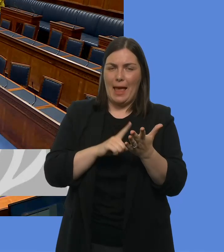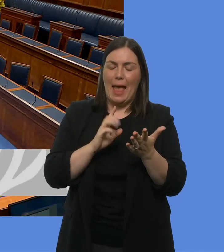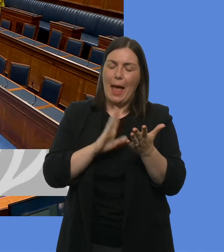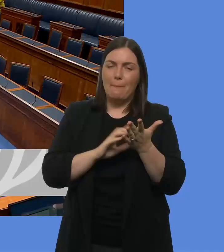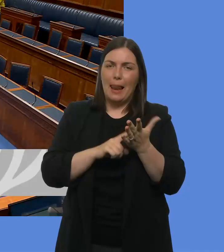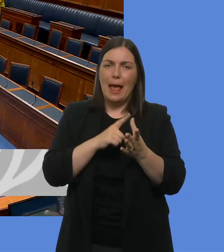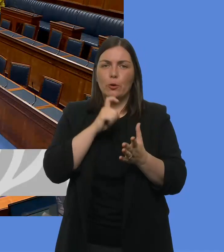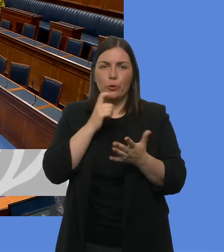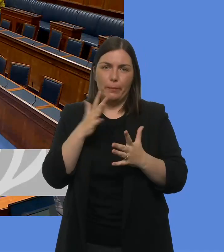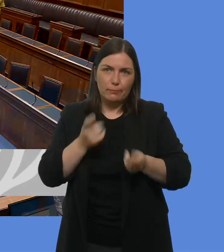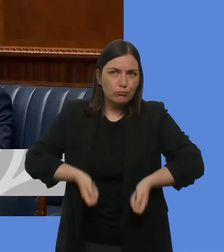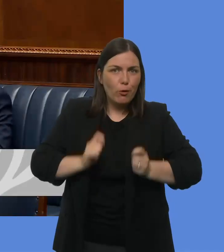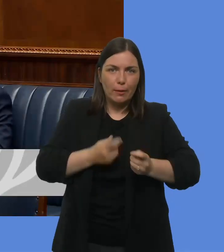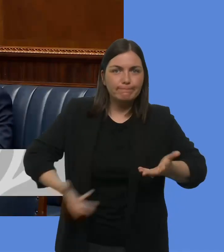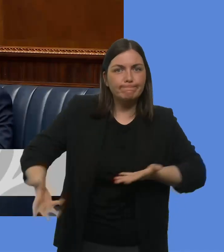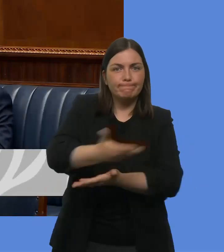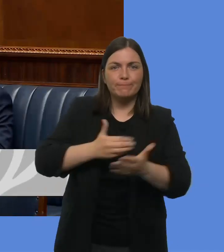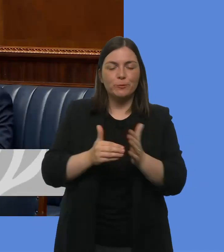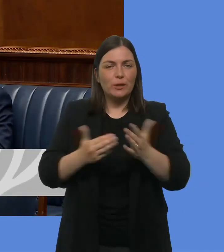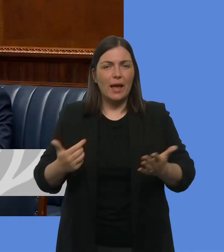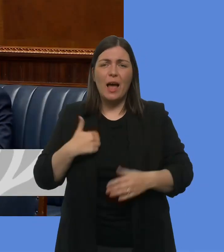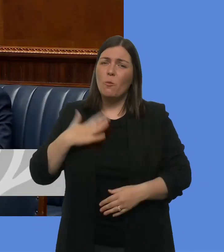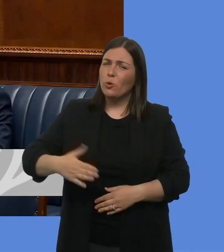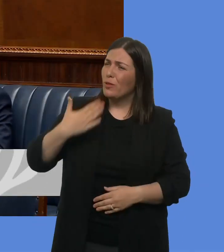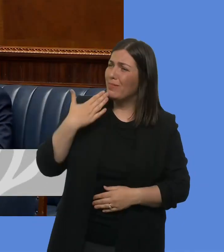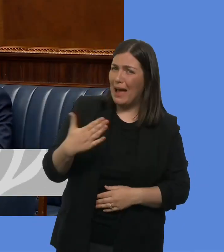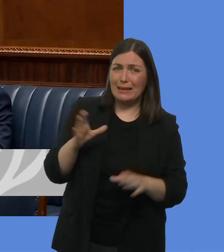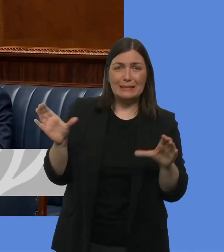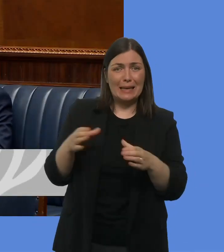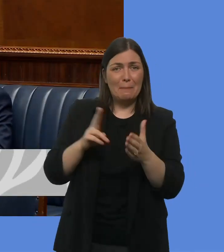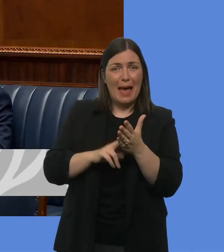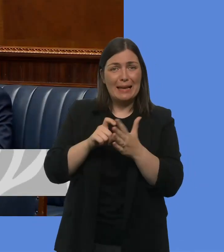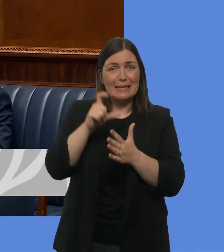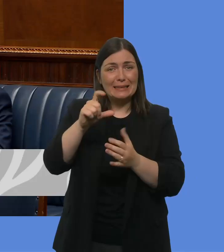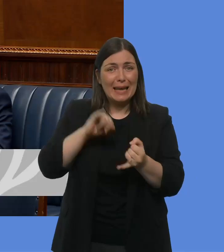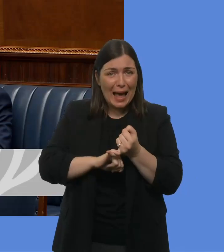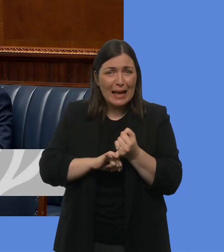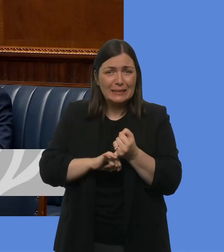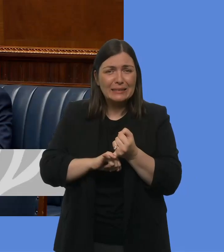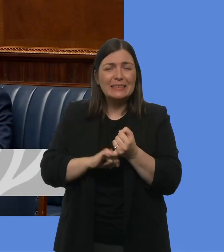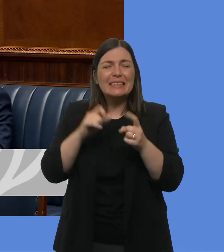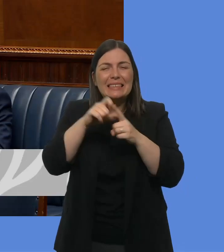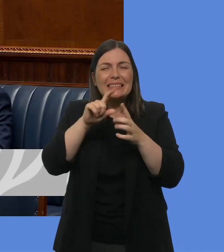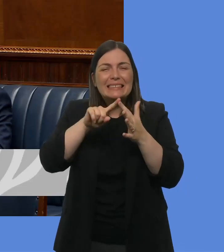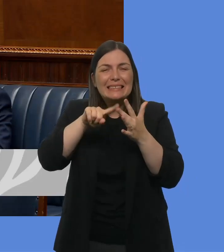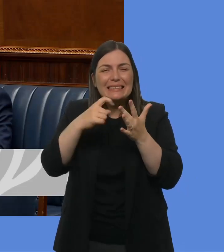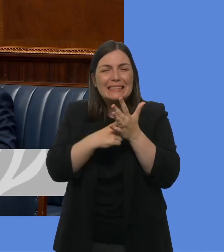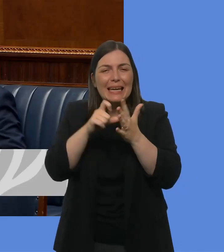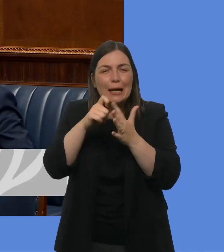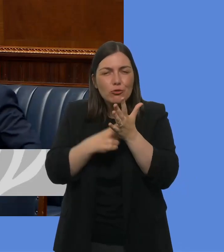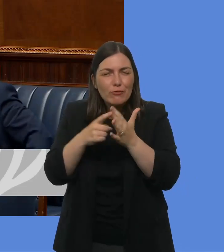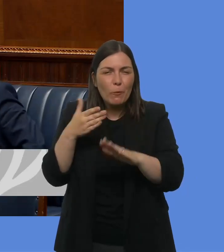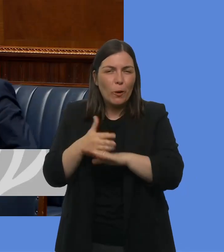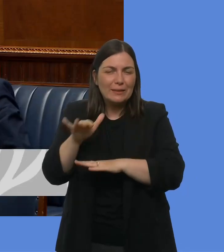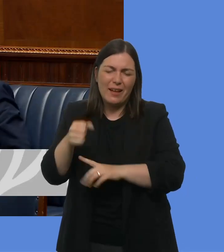record my thanks to Deirdre and the wider team at the National Deaf Children's Society, who campaign tirelessly for the best support for deaf children in